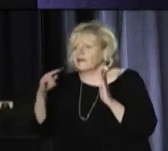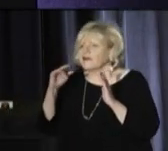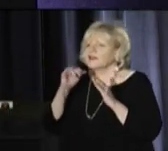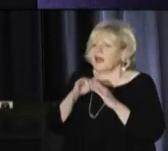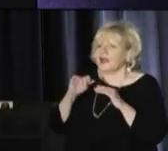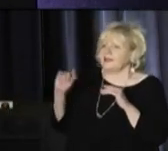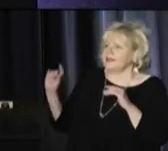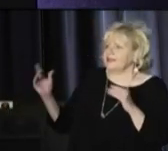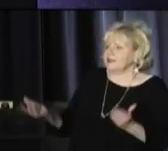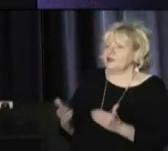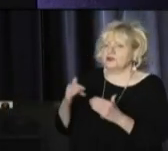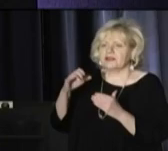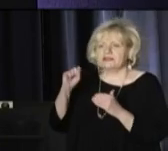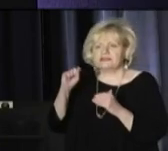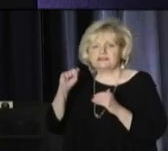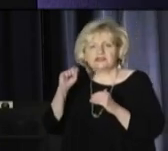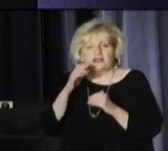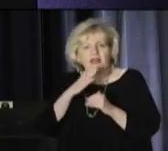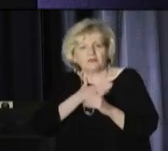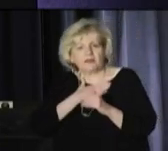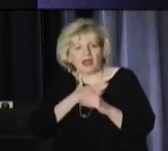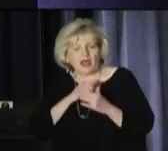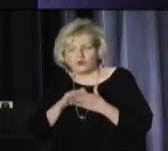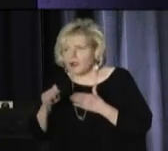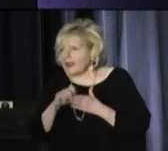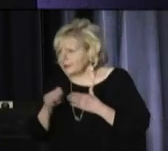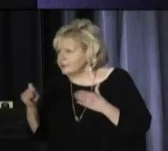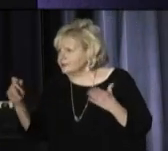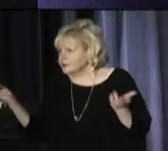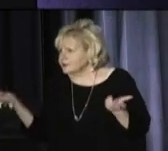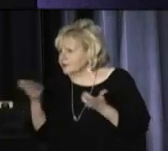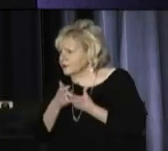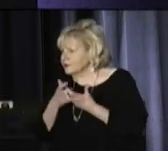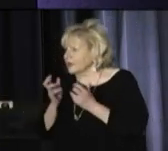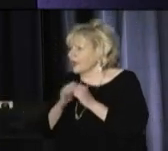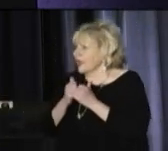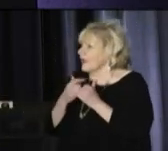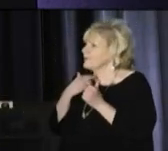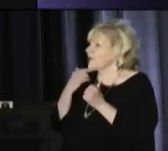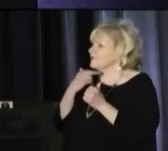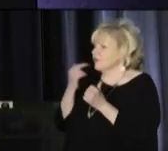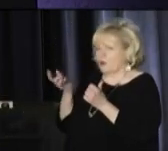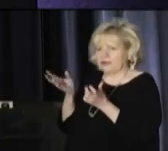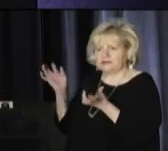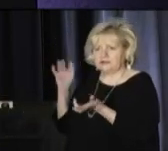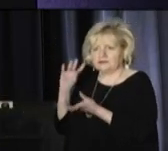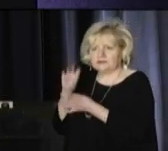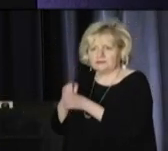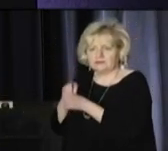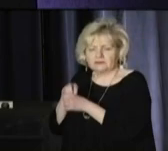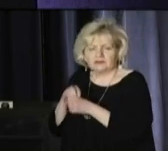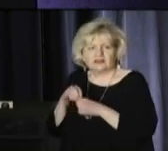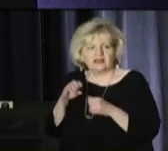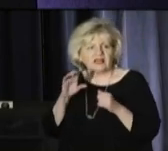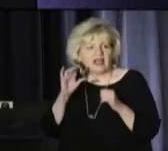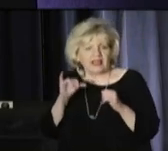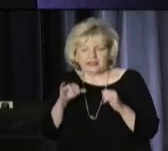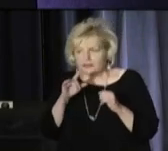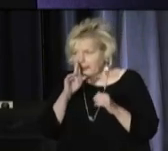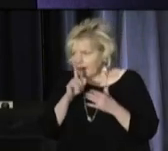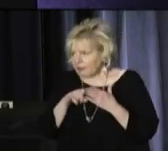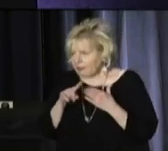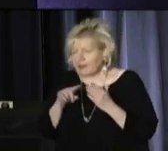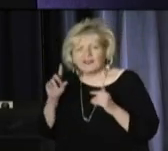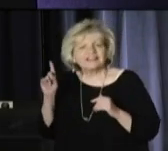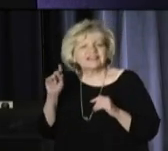where my like writing converges, and here are the confluences of how my voice comes forward. And I mean, I can trace the DNA, right? Like